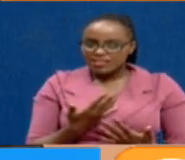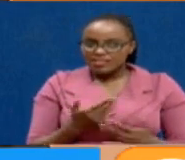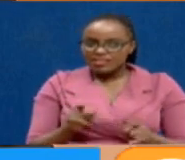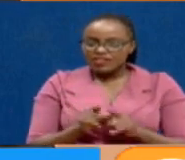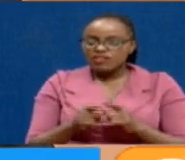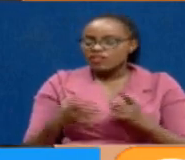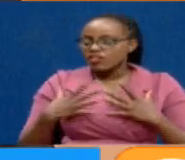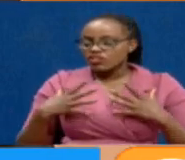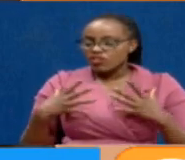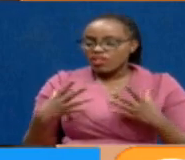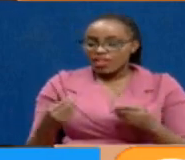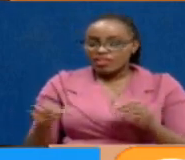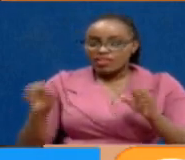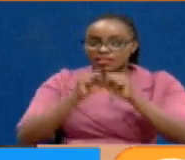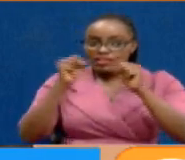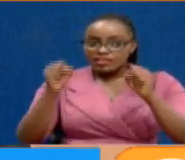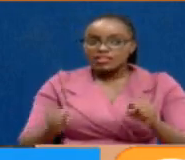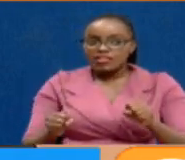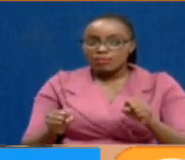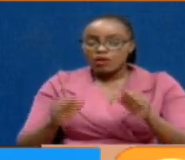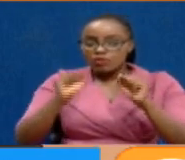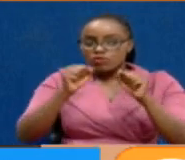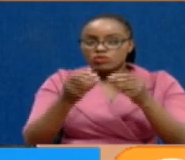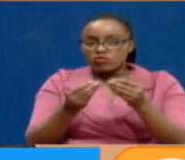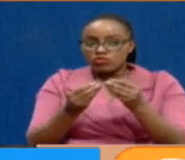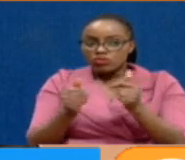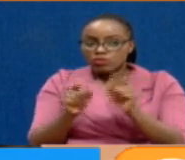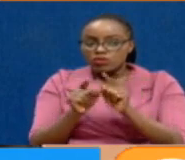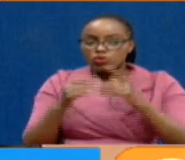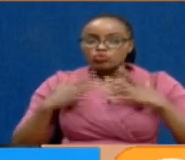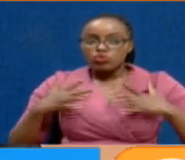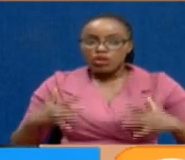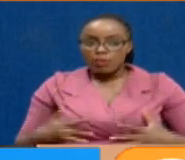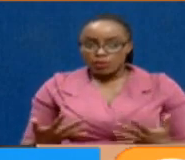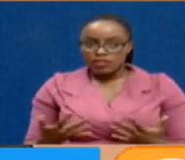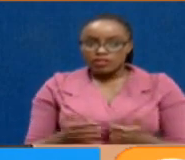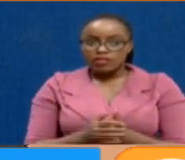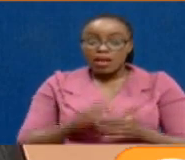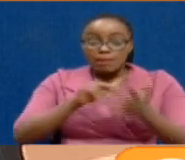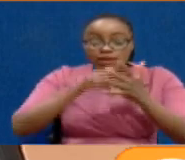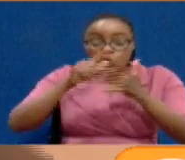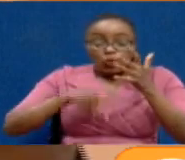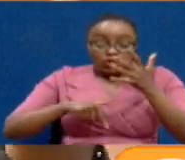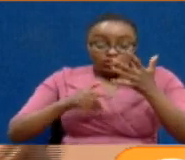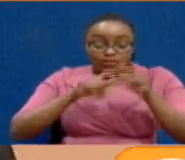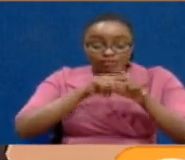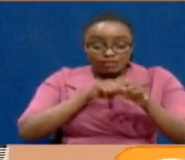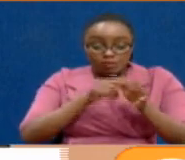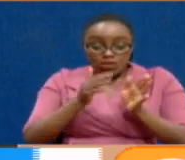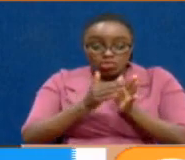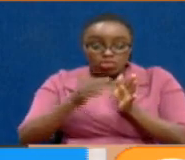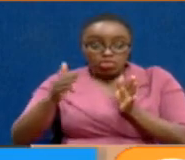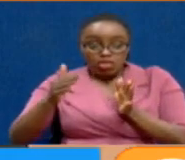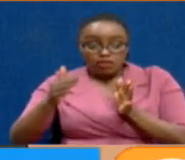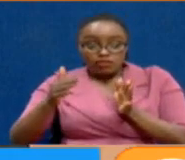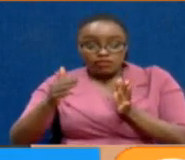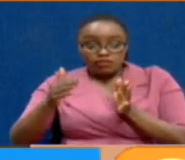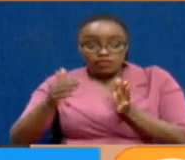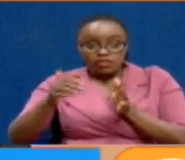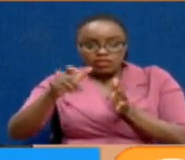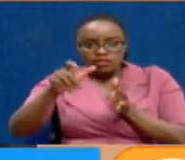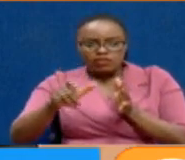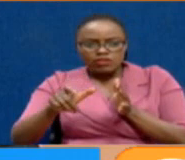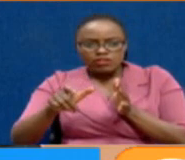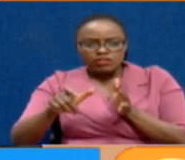immune response mechanism the body is going to mount. So during this time, I think he's mentioned the support. I